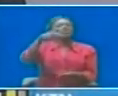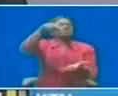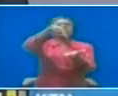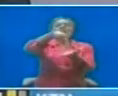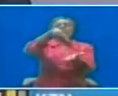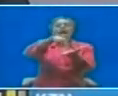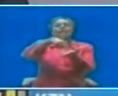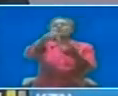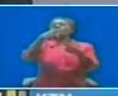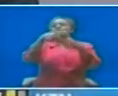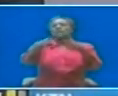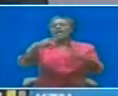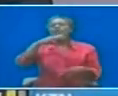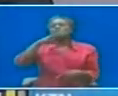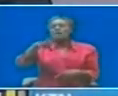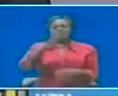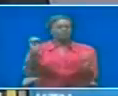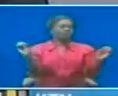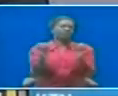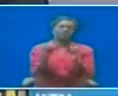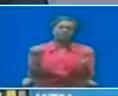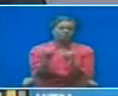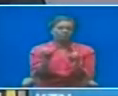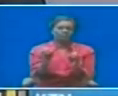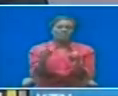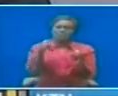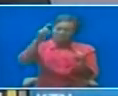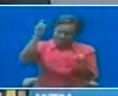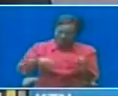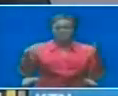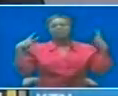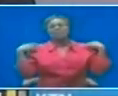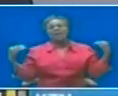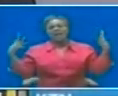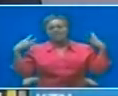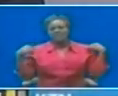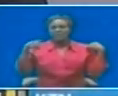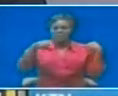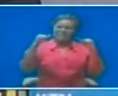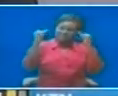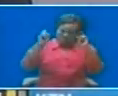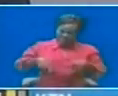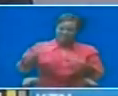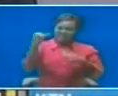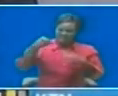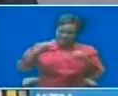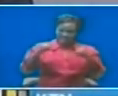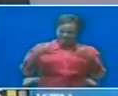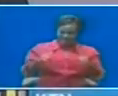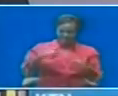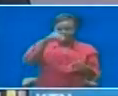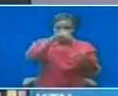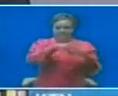and all of a sudden you're able to connect with audiences. No, it takes practice. It takes deliberate effort. It takes investing in yourself,